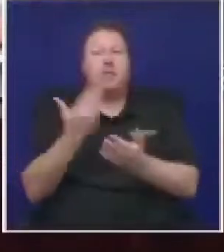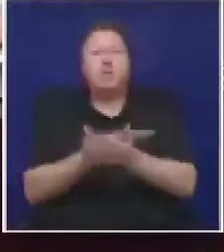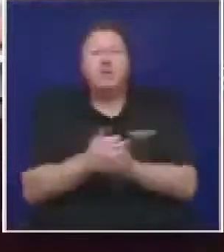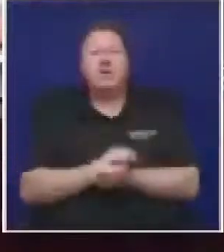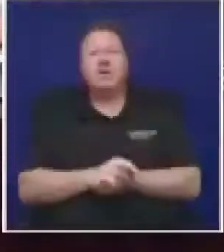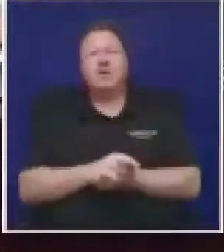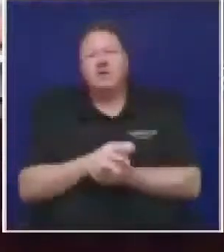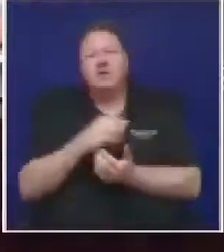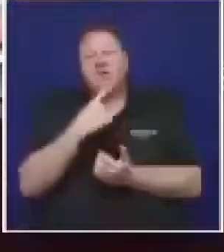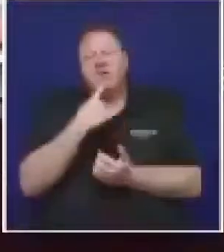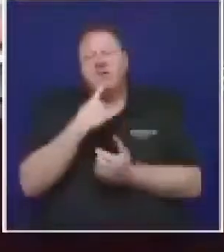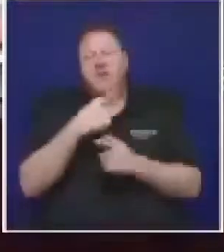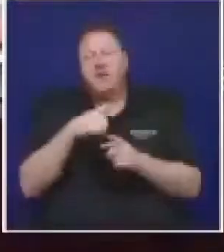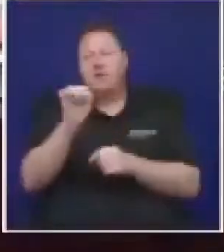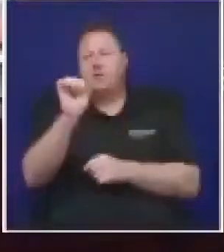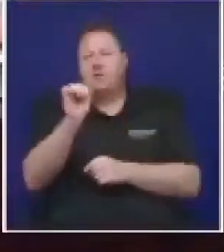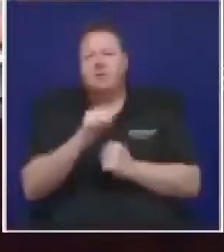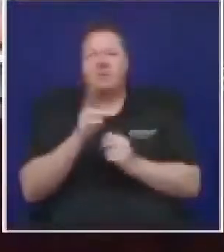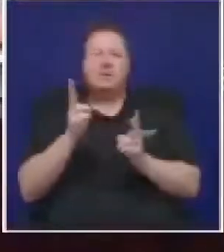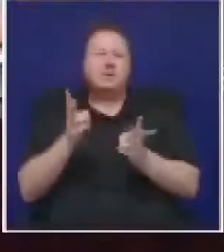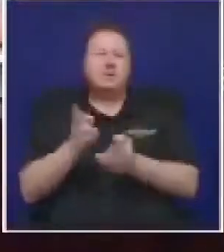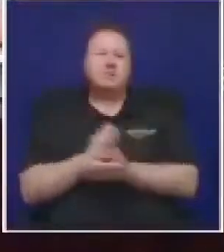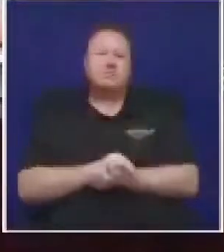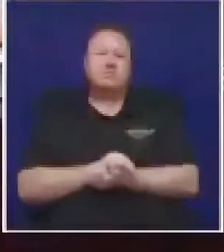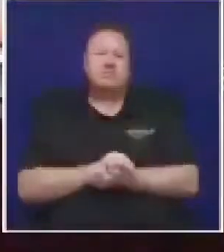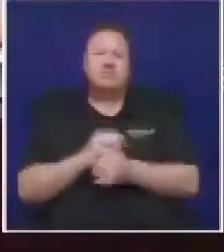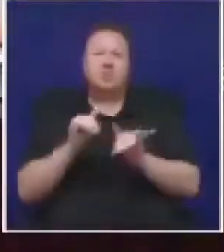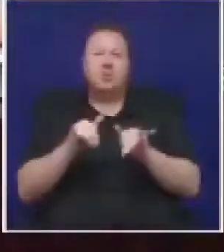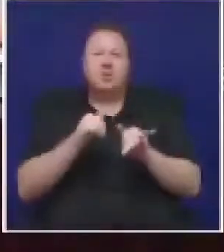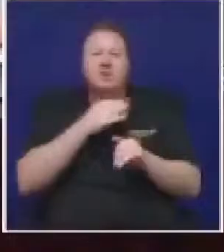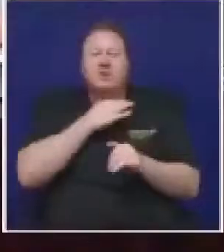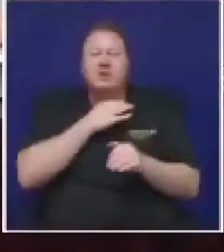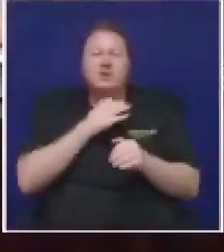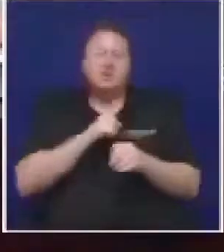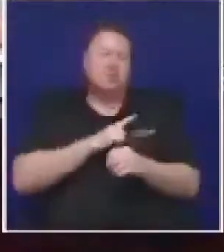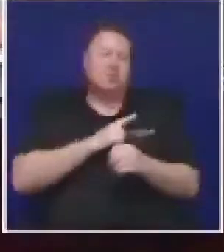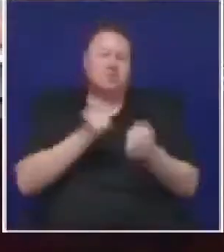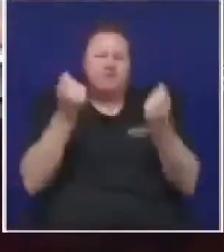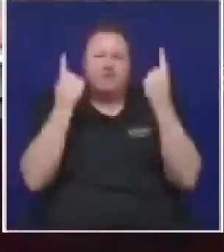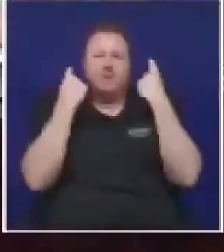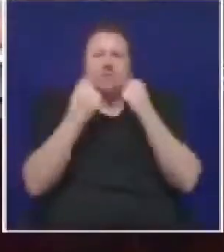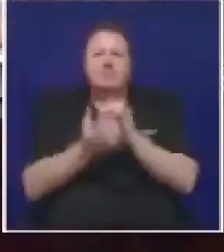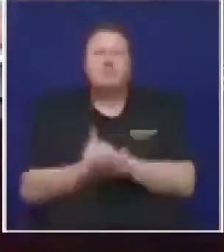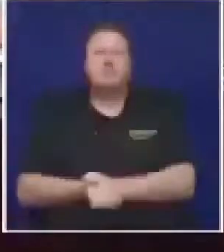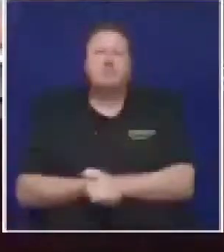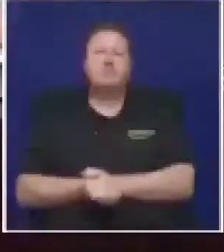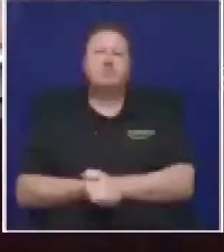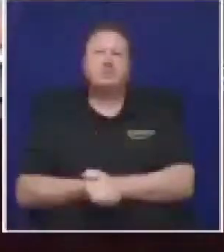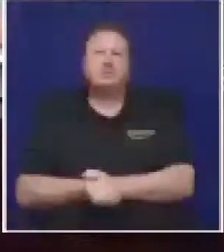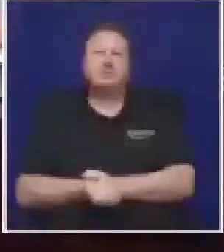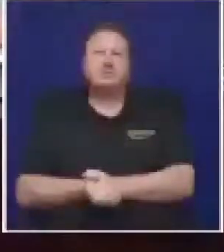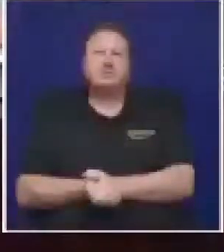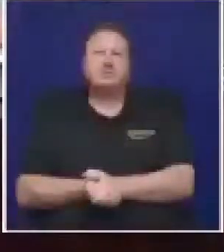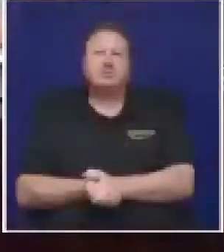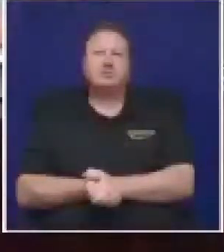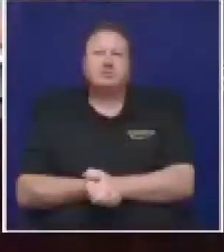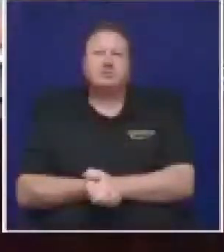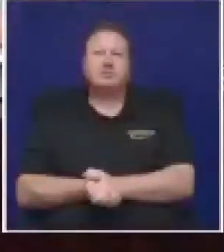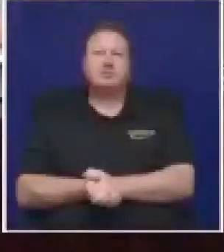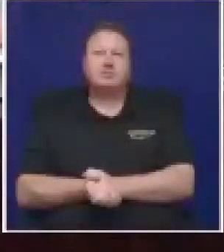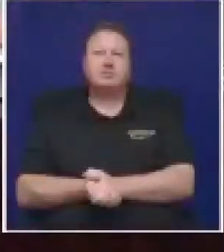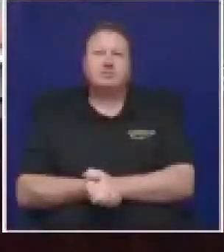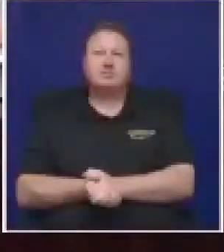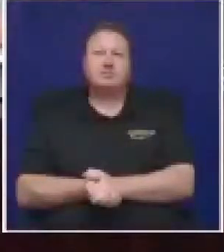E tla re thusa haholo eo gore batho ba batjha ba be teng, e be bona re ska ra